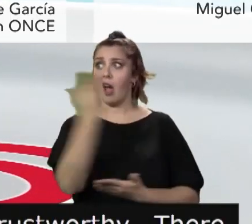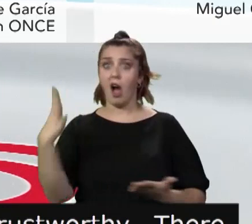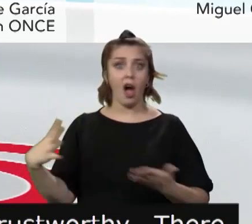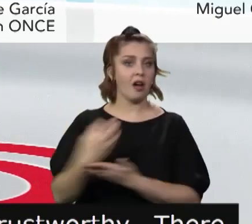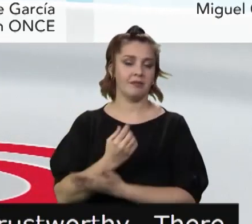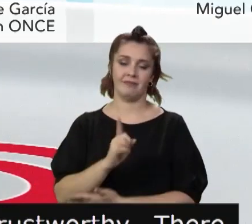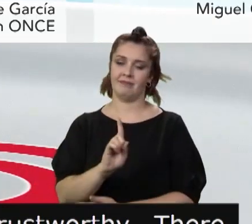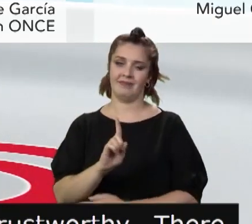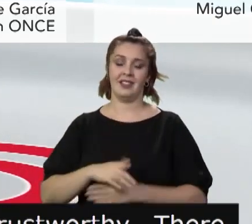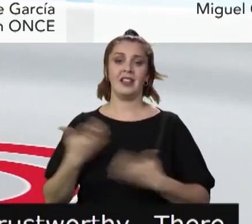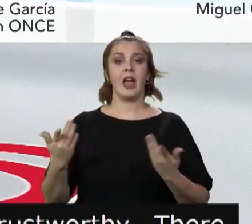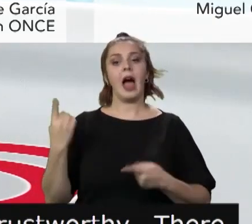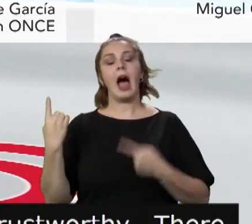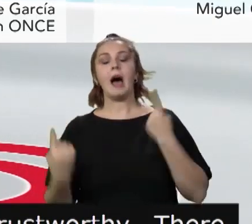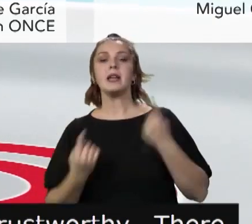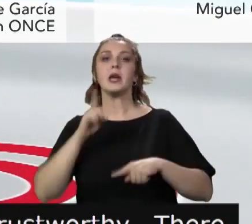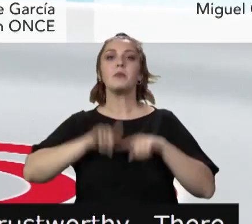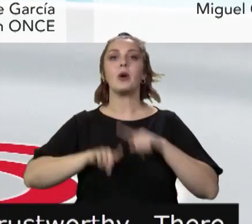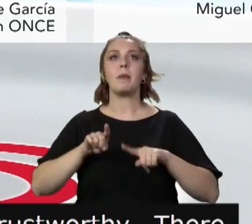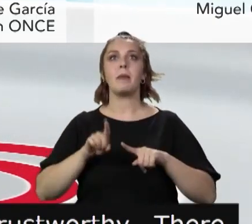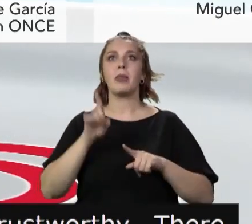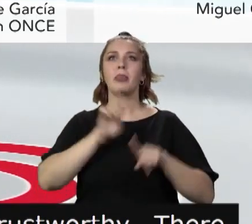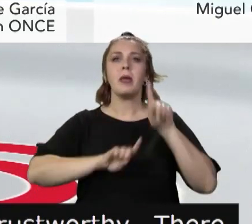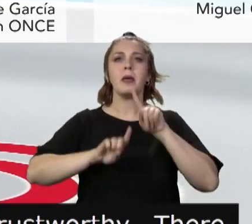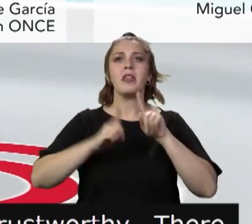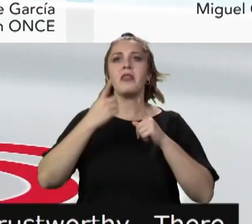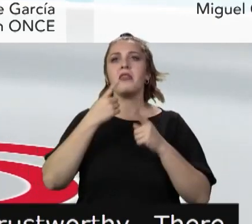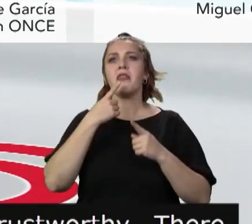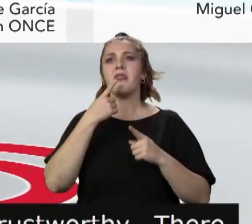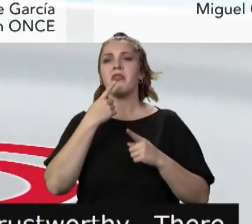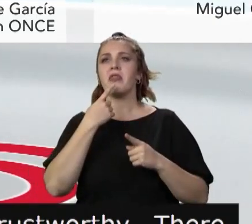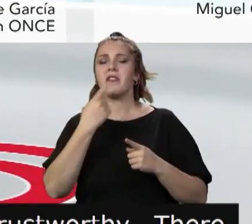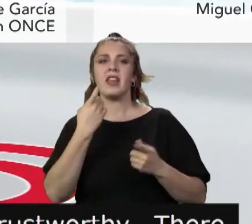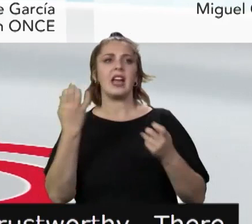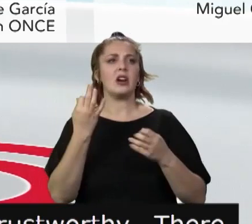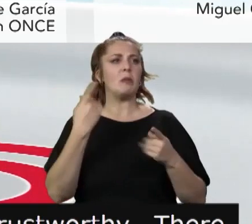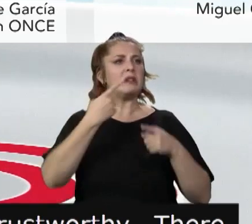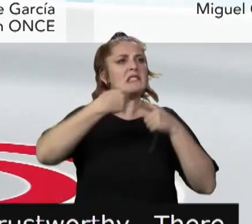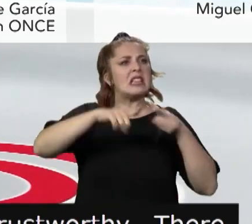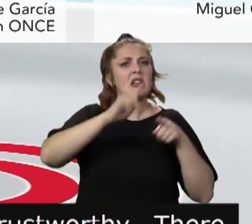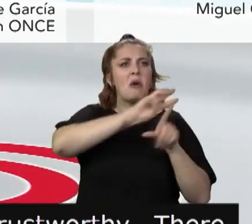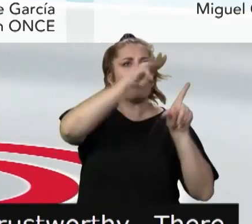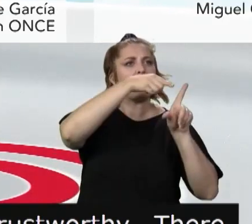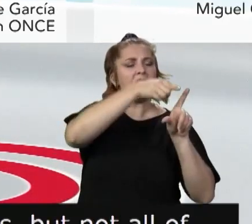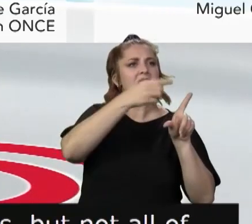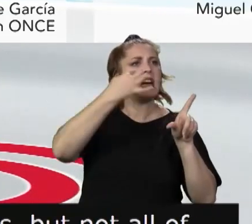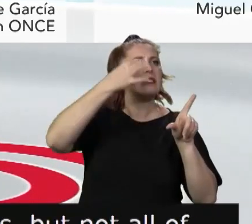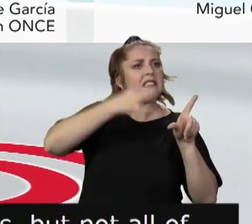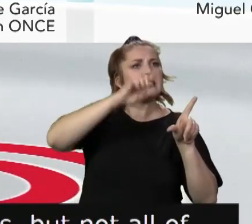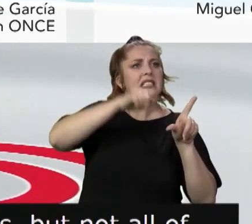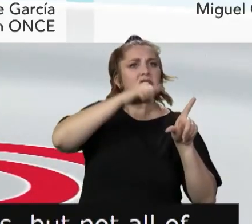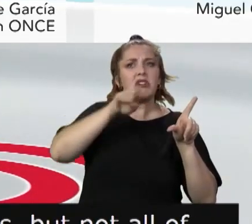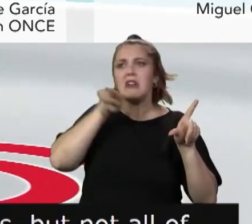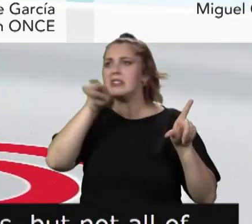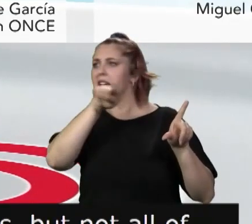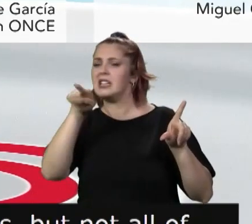trustworthy sources, but not all of them do. So sometimes the key difficulty is knowing how